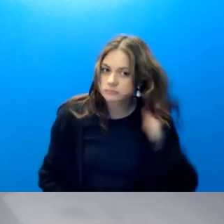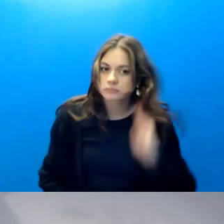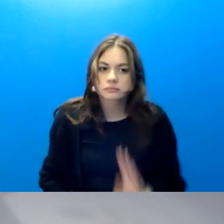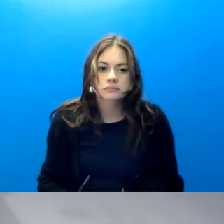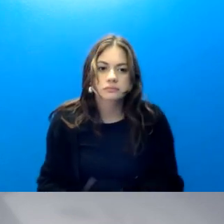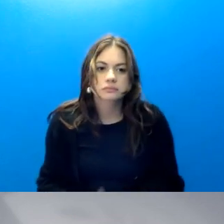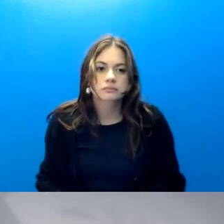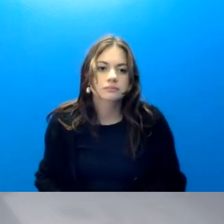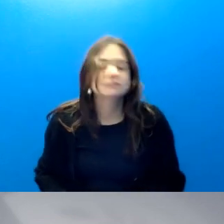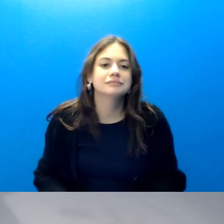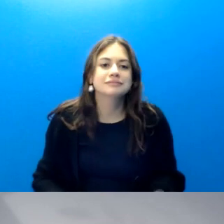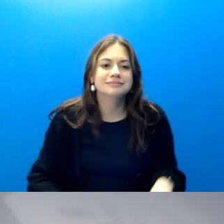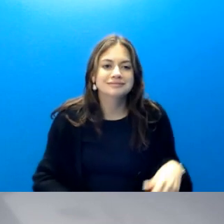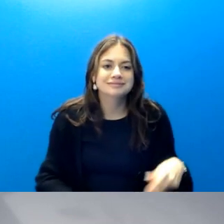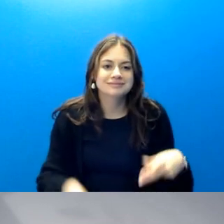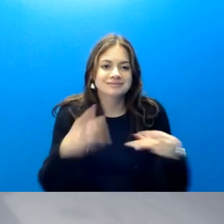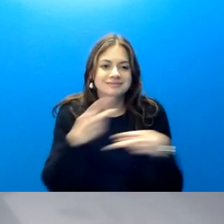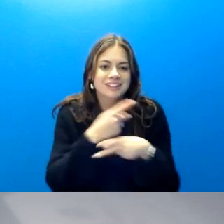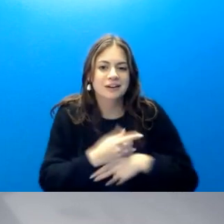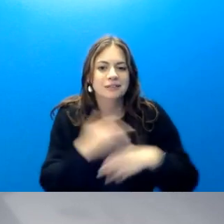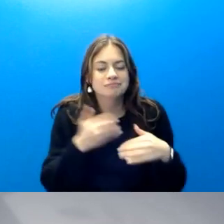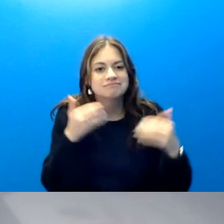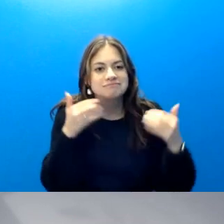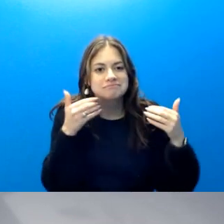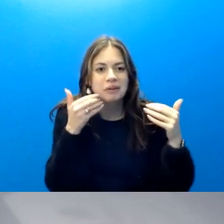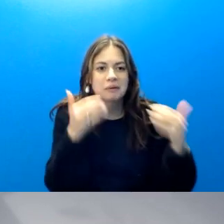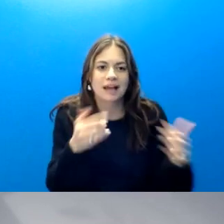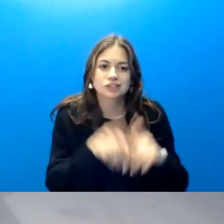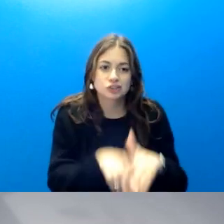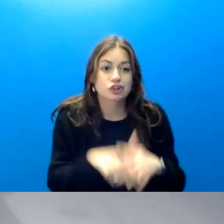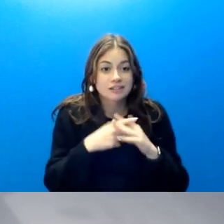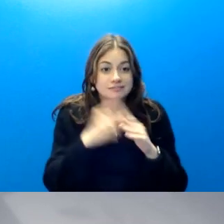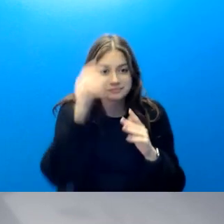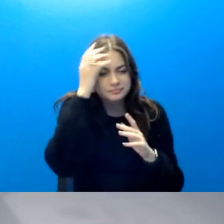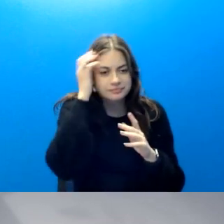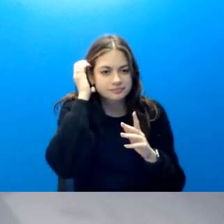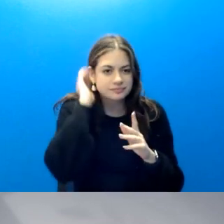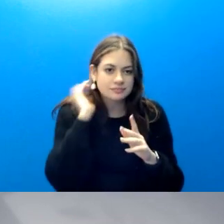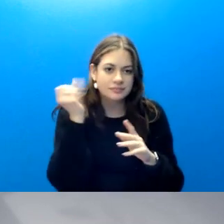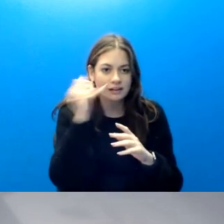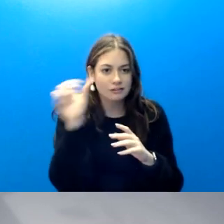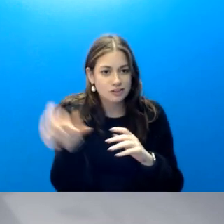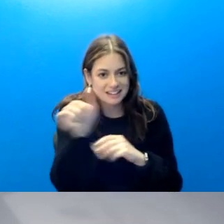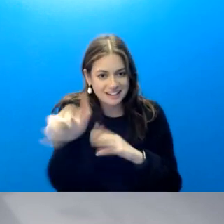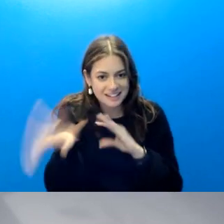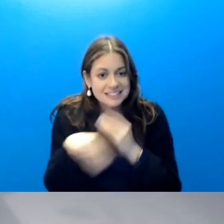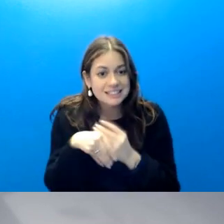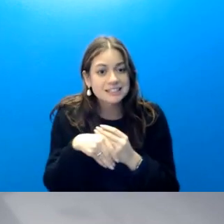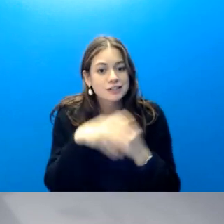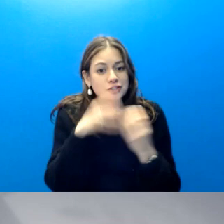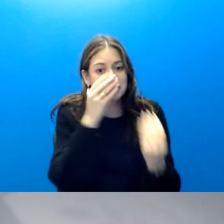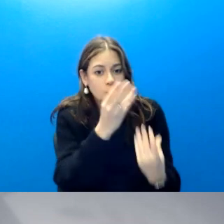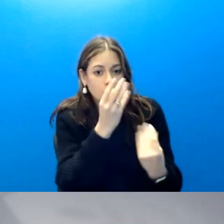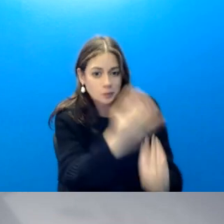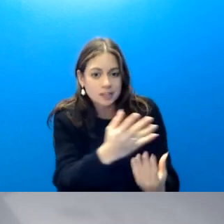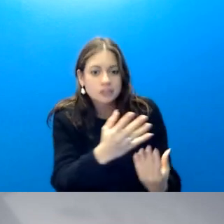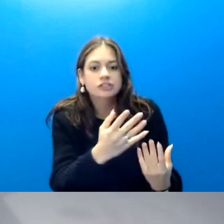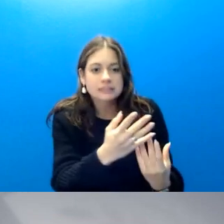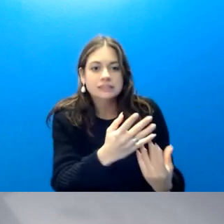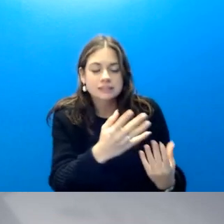Well, while I'm figuring that out, we can go ahead and start at least going over that. And that way, if there's any additional questions, we can try to get those answered as